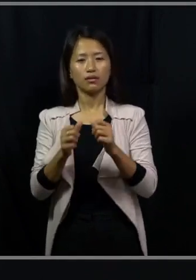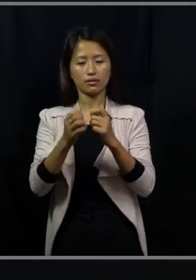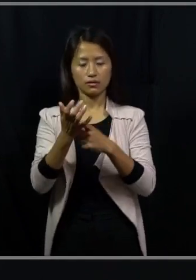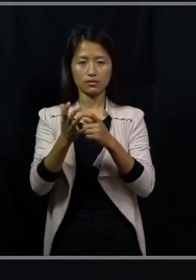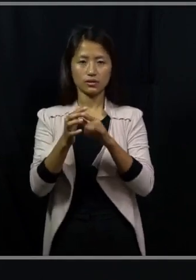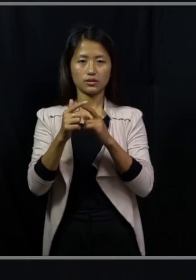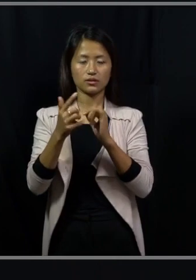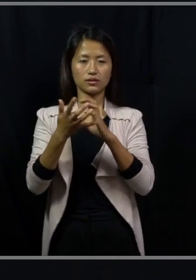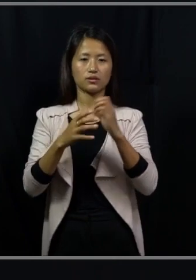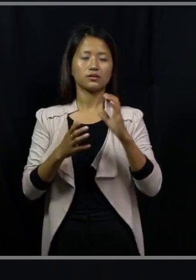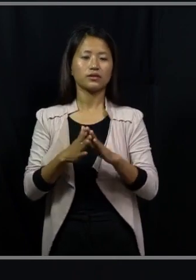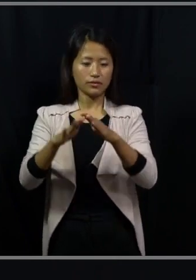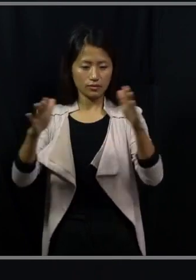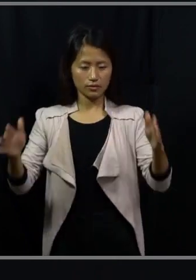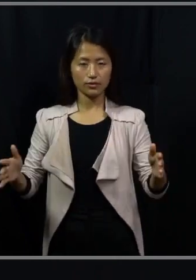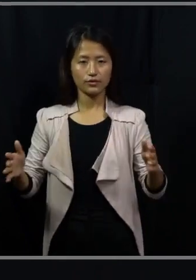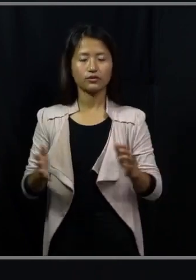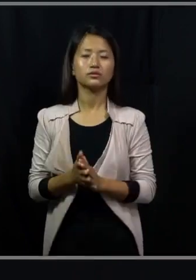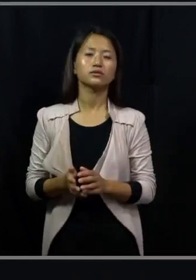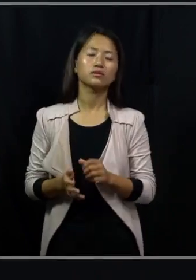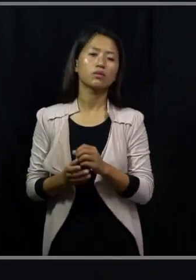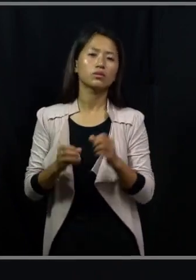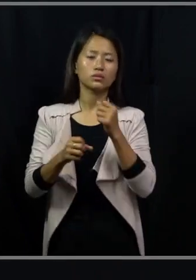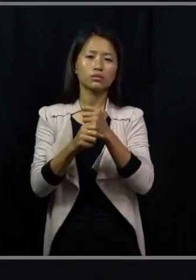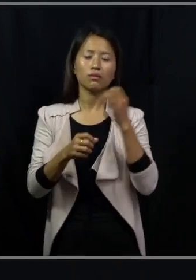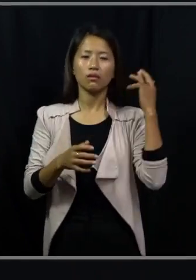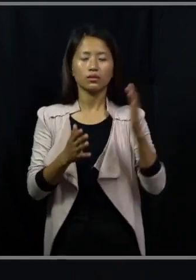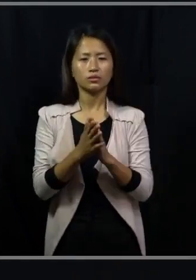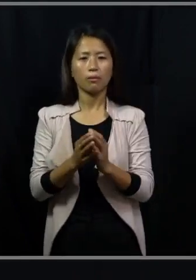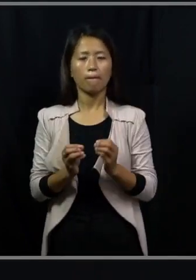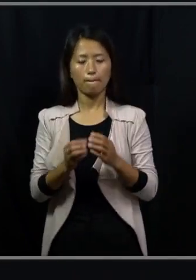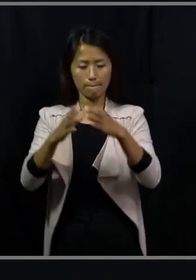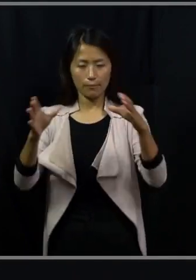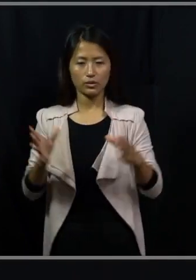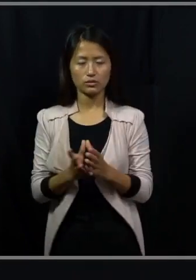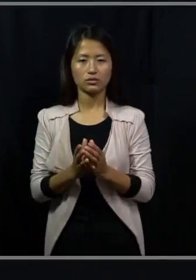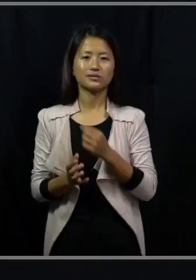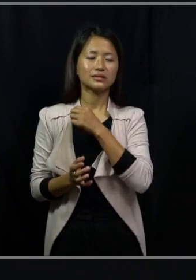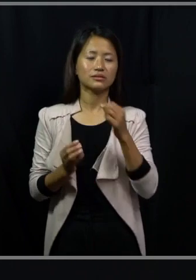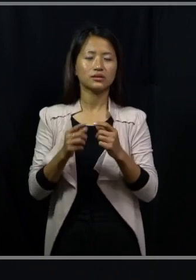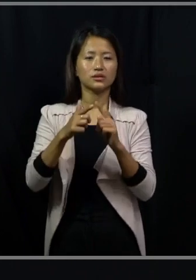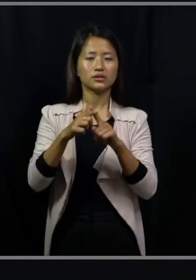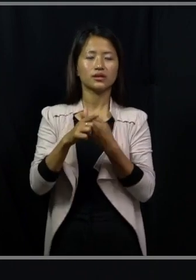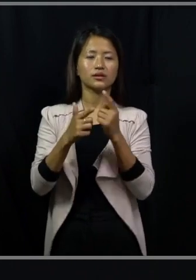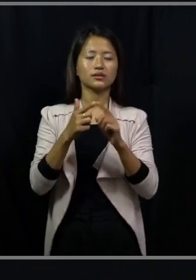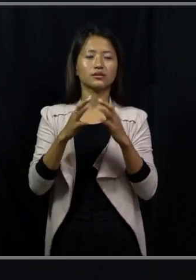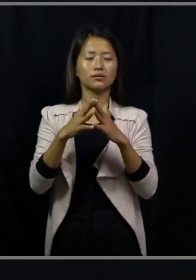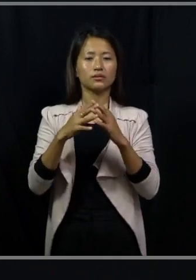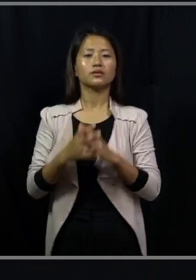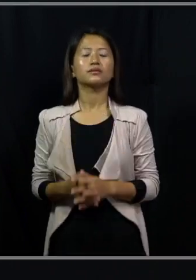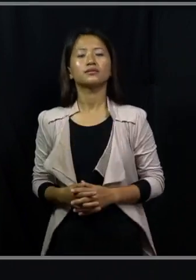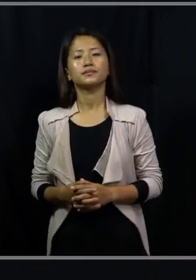placed in the grave also varied from gold, pots, jewelry, and also lapis